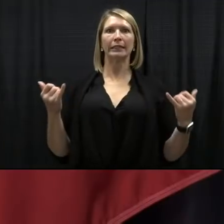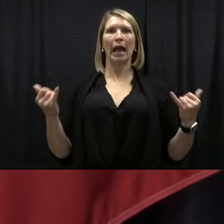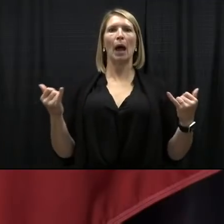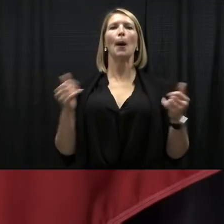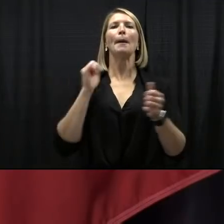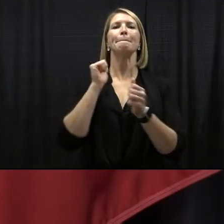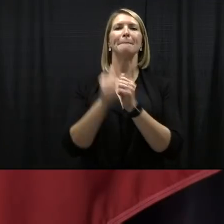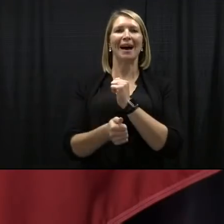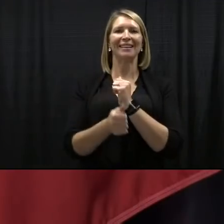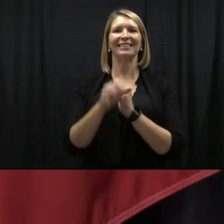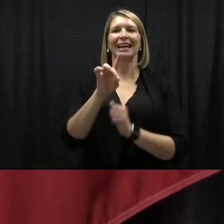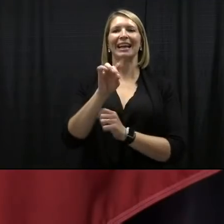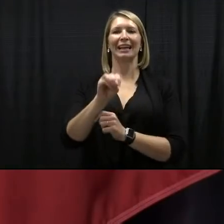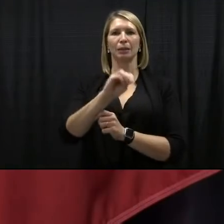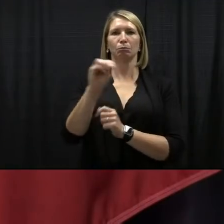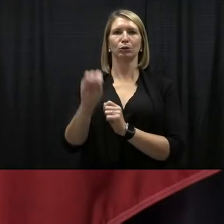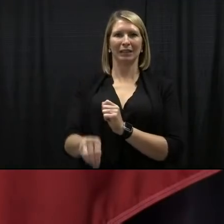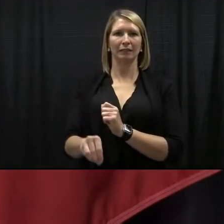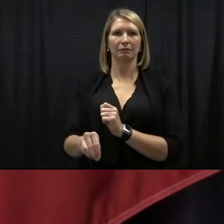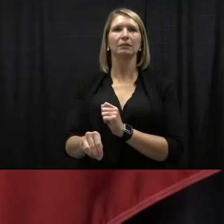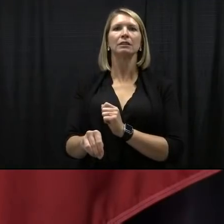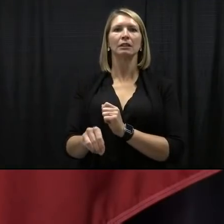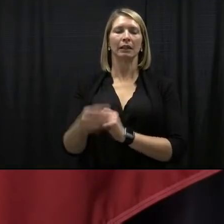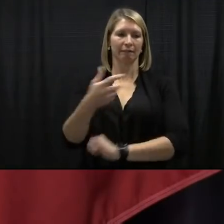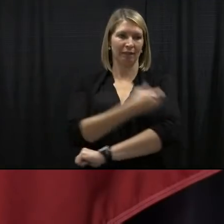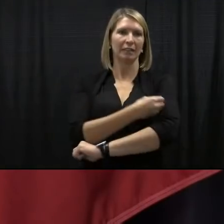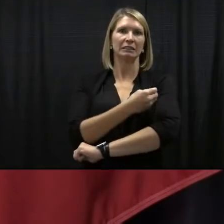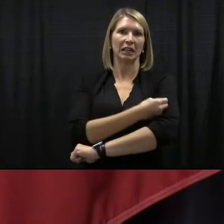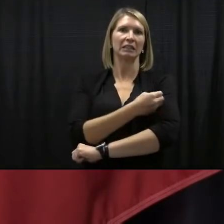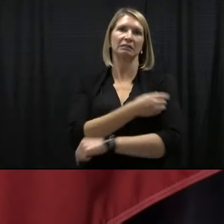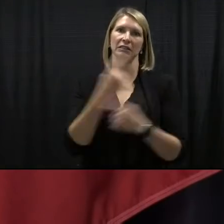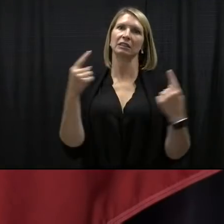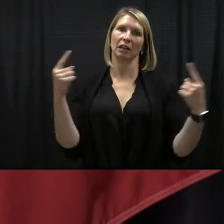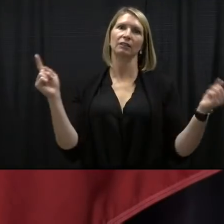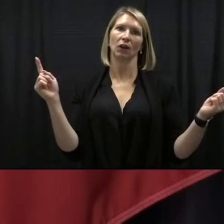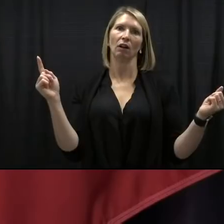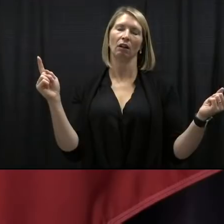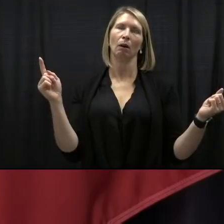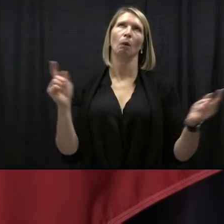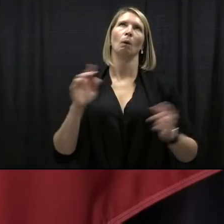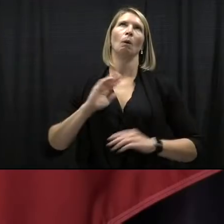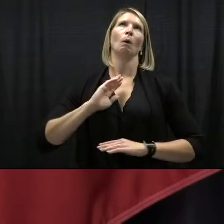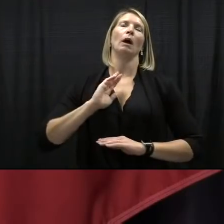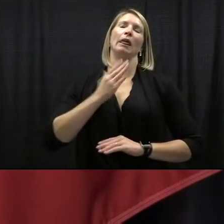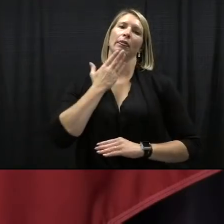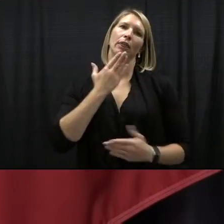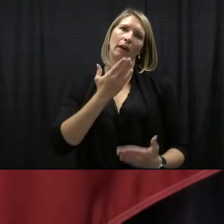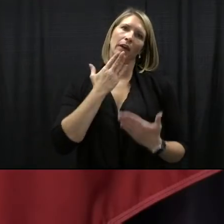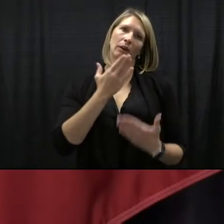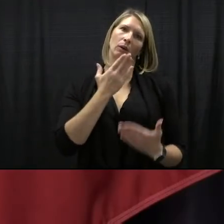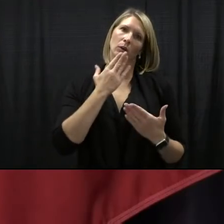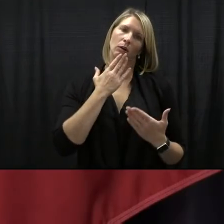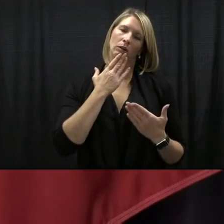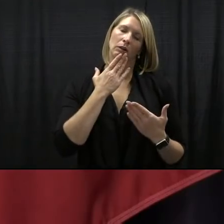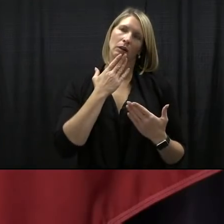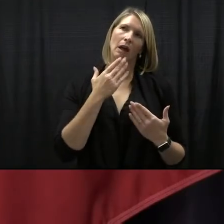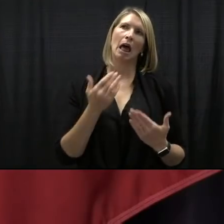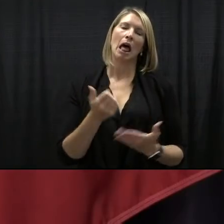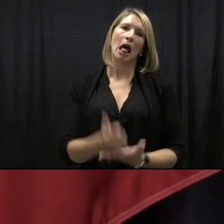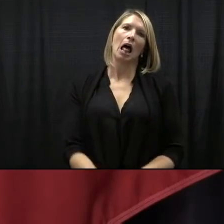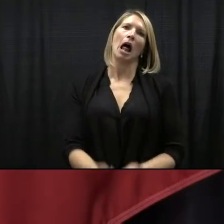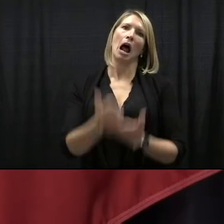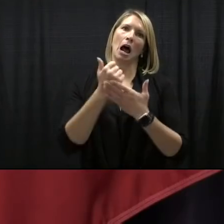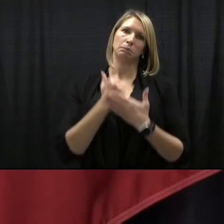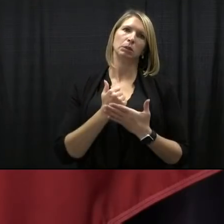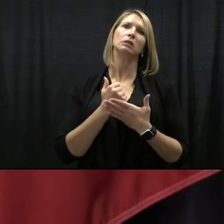thank every one of you that has helped us to get there. This is a huge accomplishment for Newfoundland and Labrador, and it will go a long way to helping us